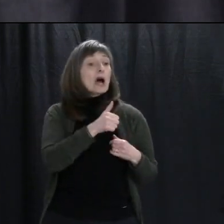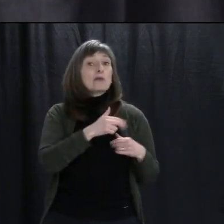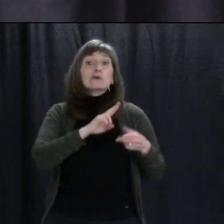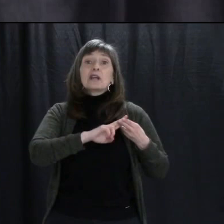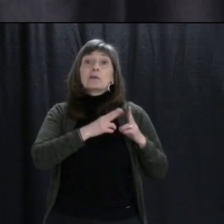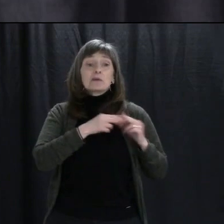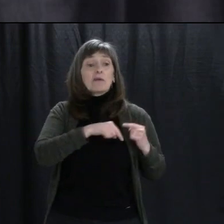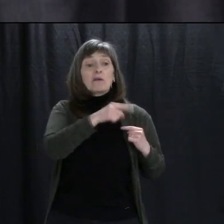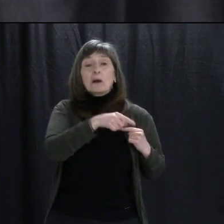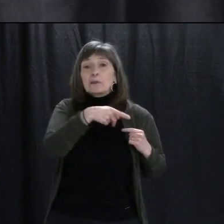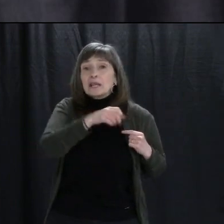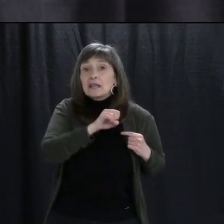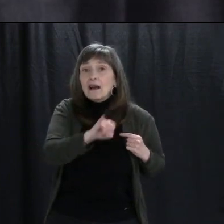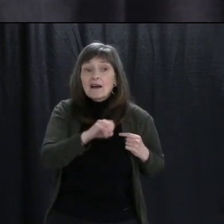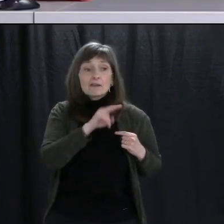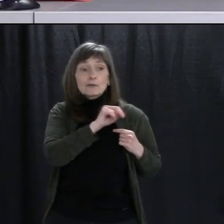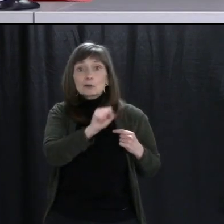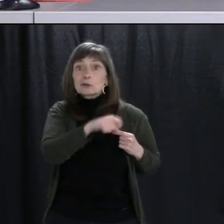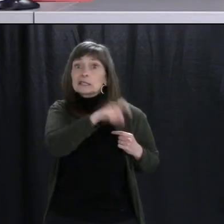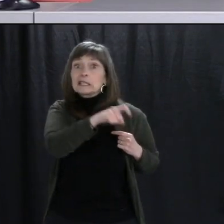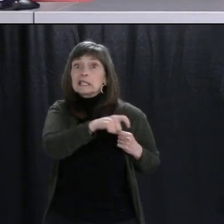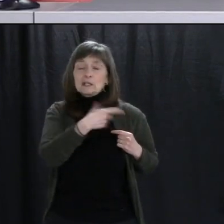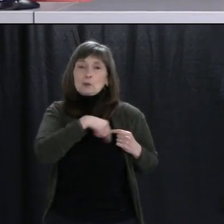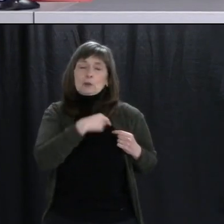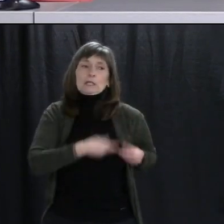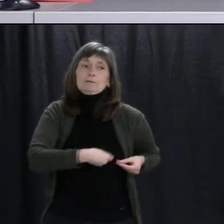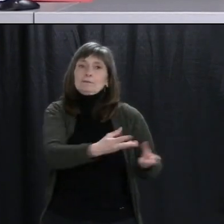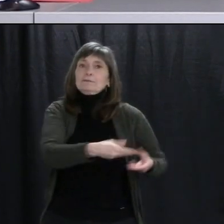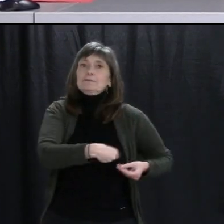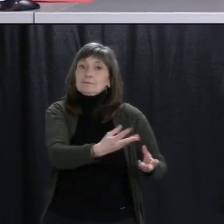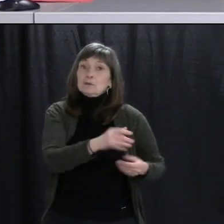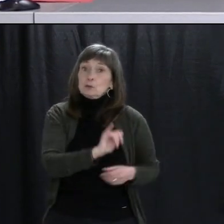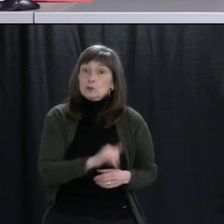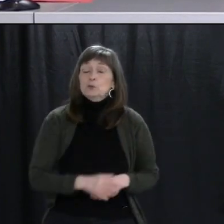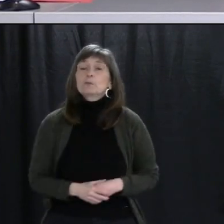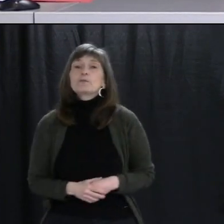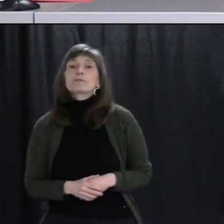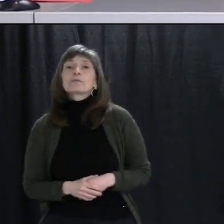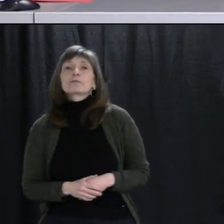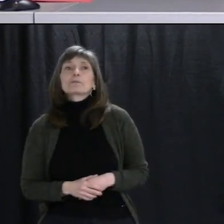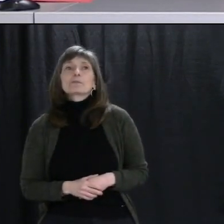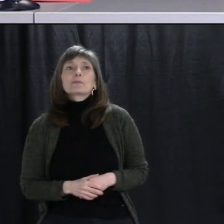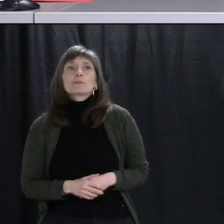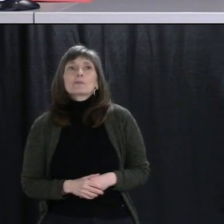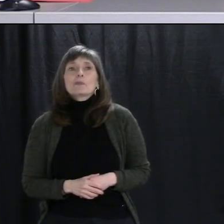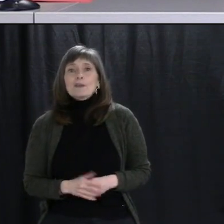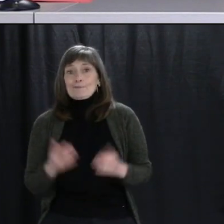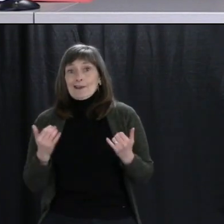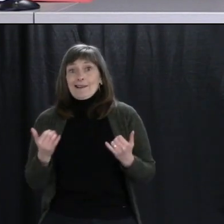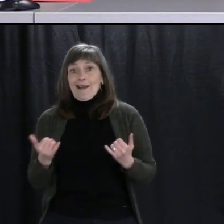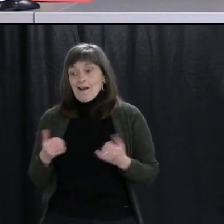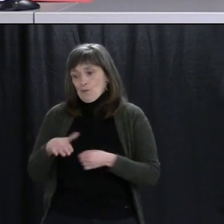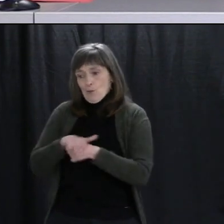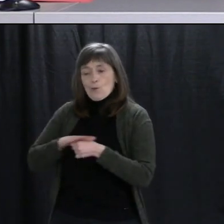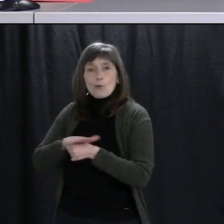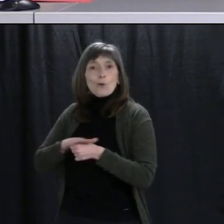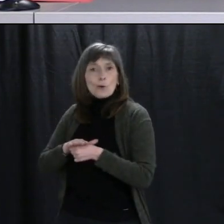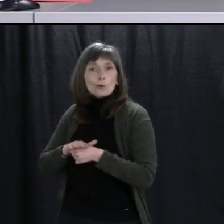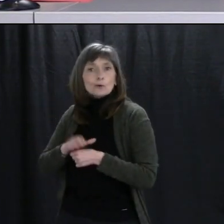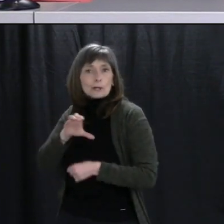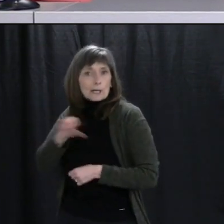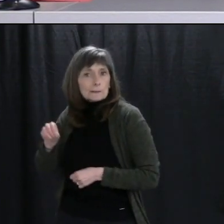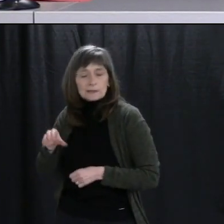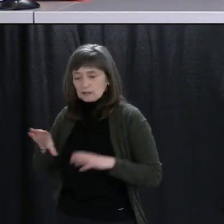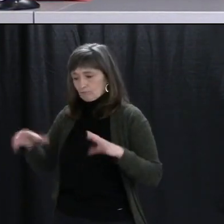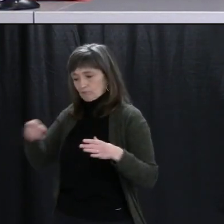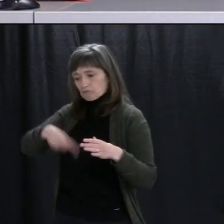could add to that just for a second or so, what we're seeing right now is, as we work with our local our